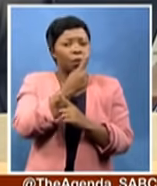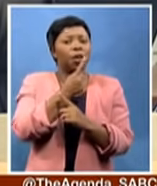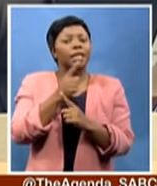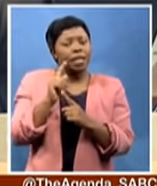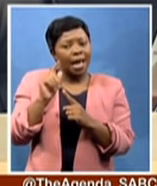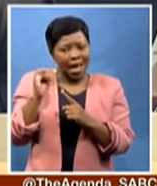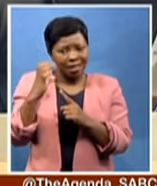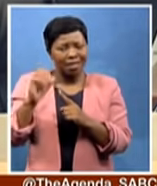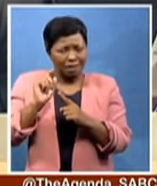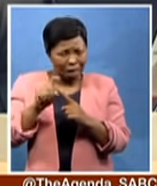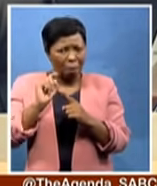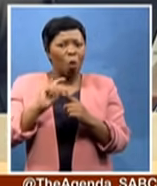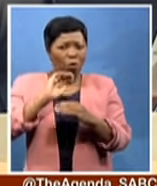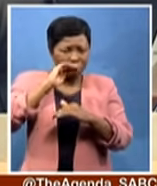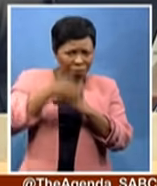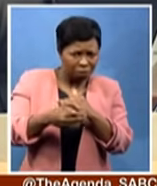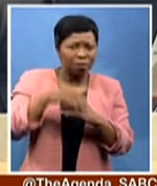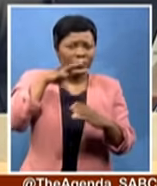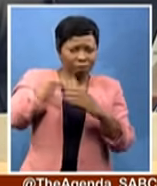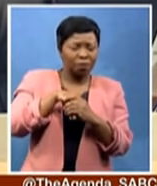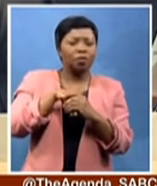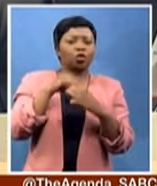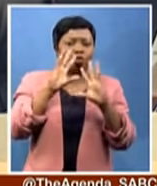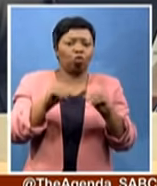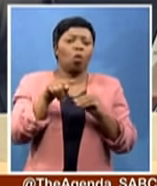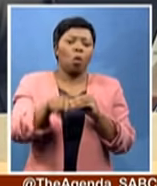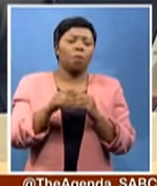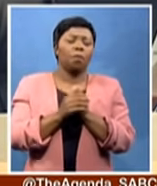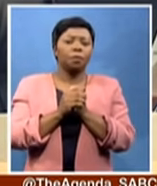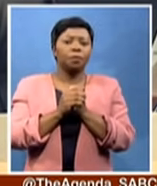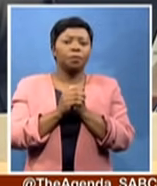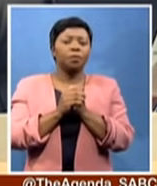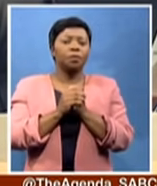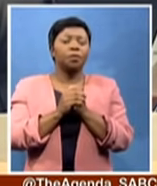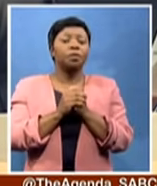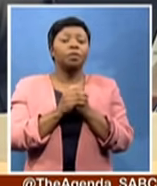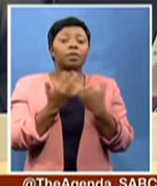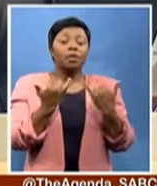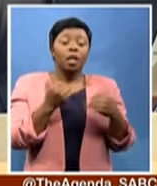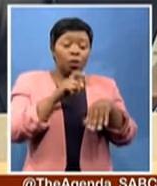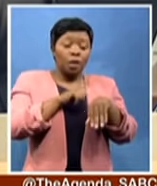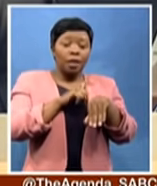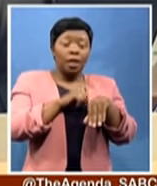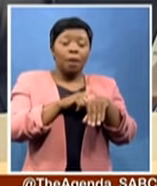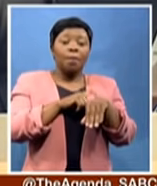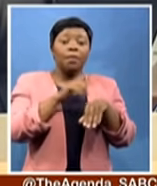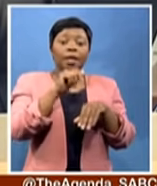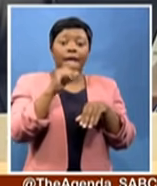Particularly during the period under review by this commission, the ANC does admit that it did make mistakes,